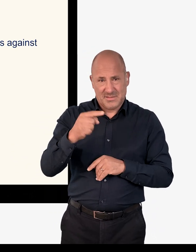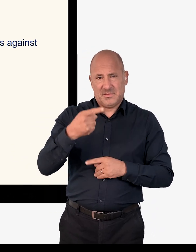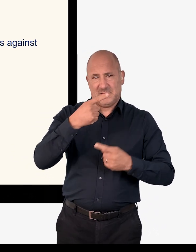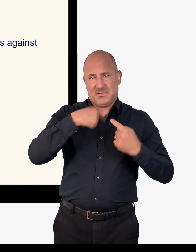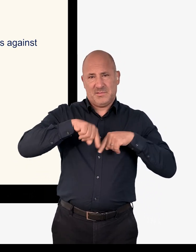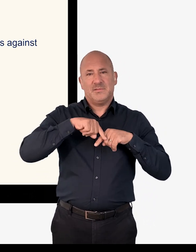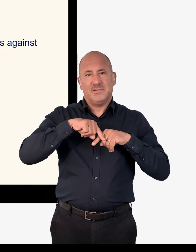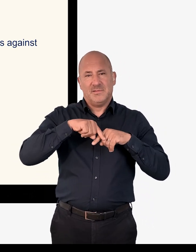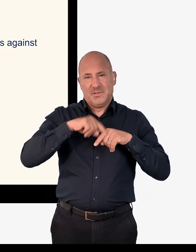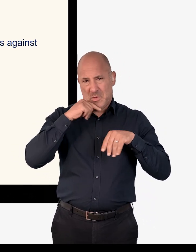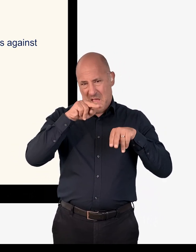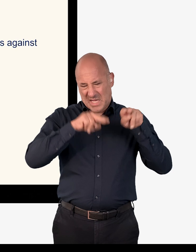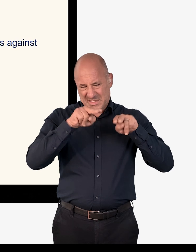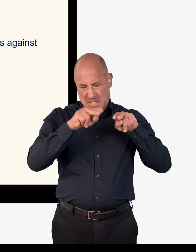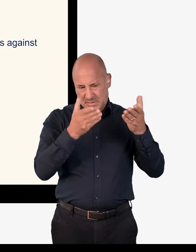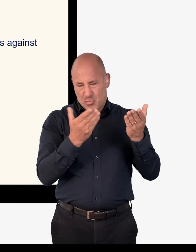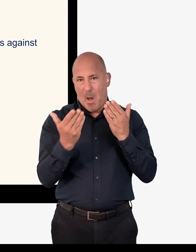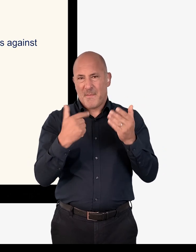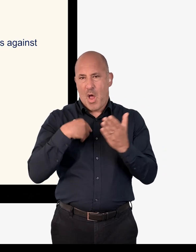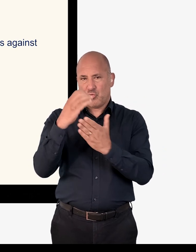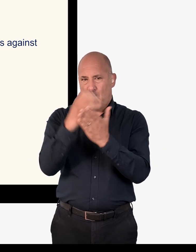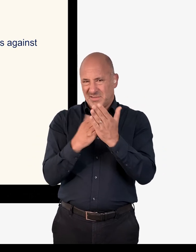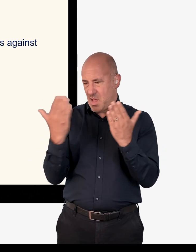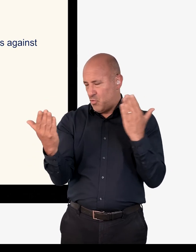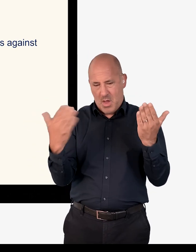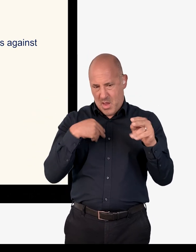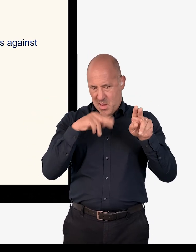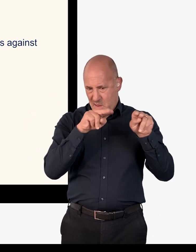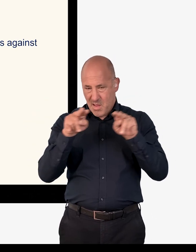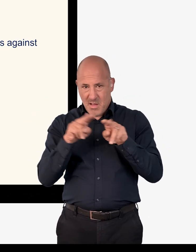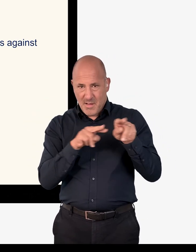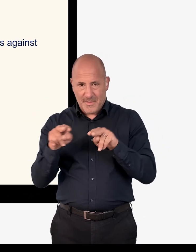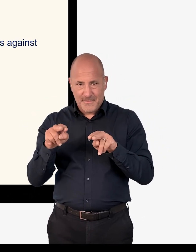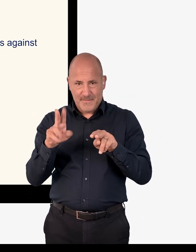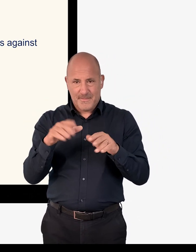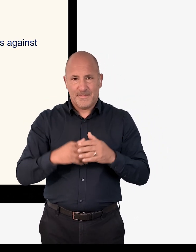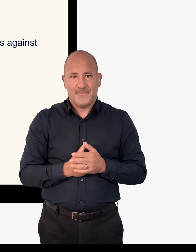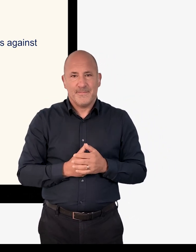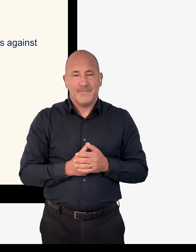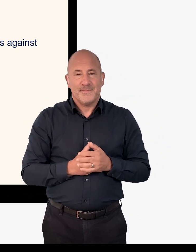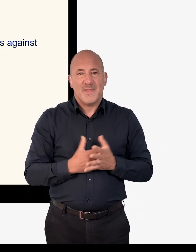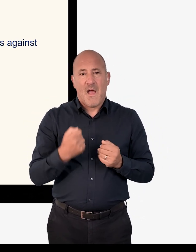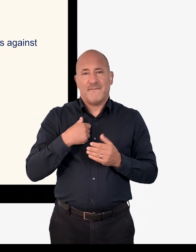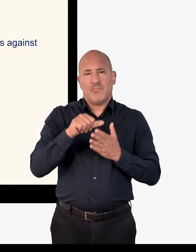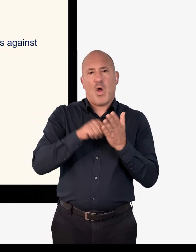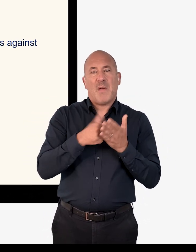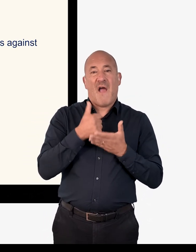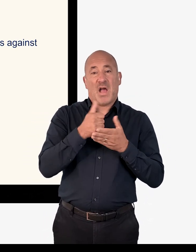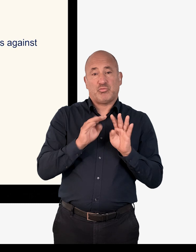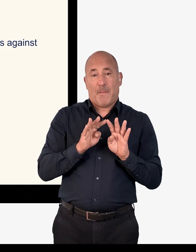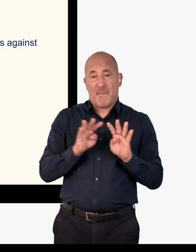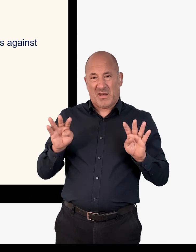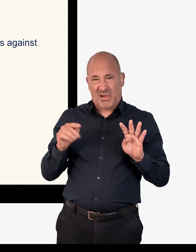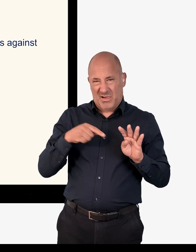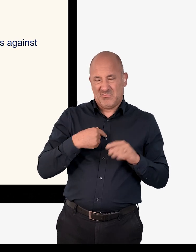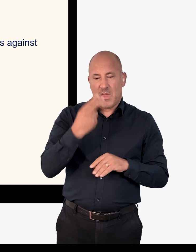assessed by Arts Council England against the criteria outlined in the guidance. a programme advisory